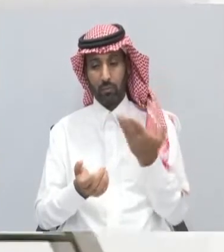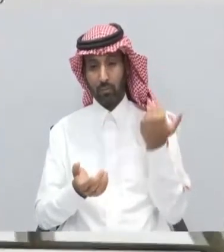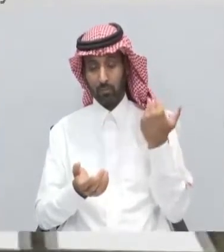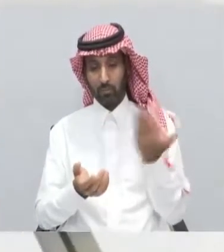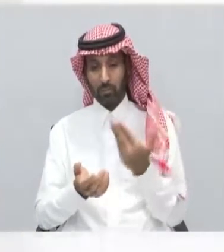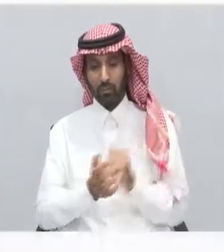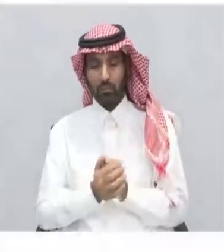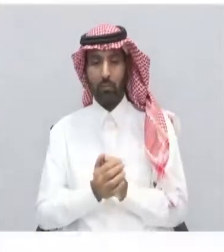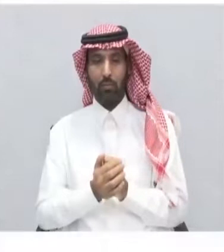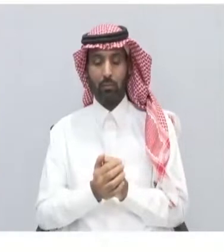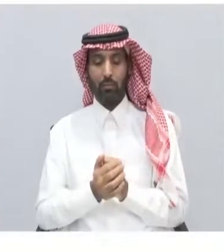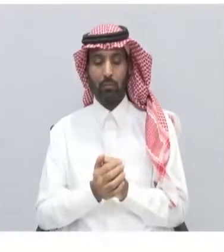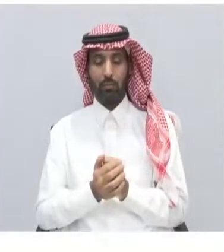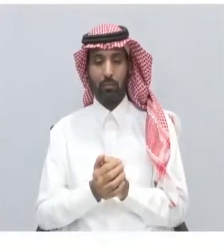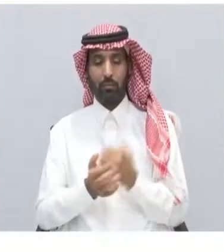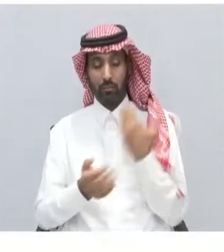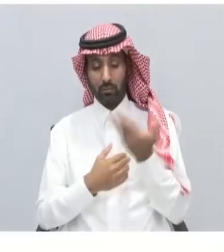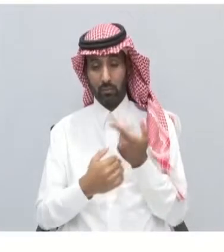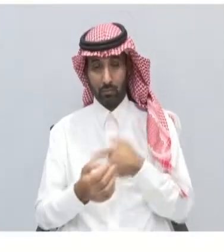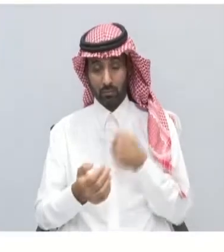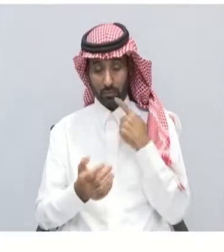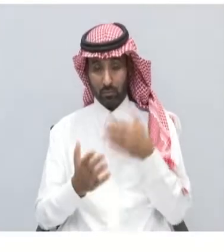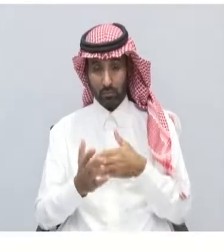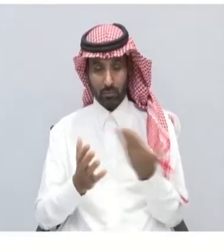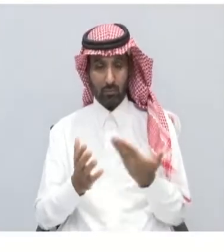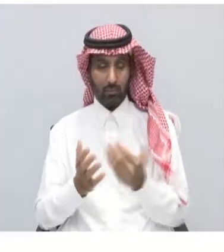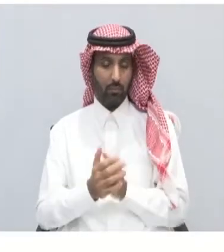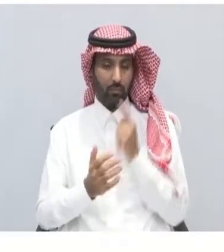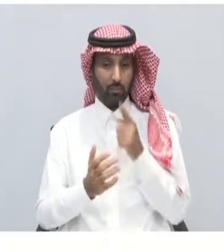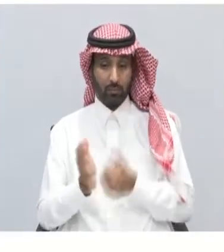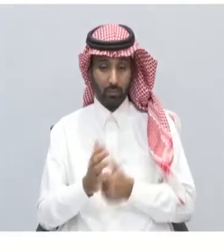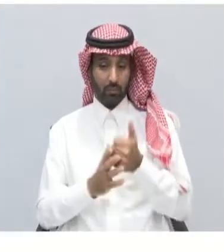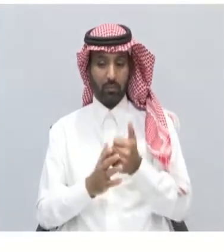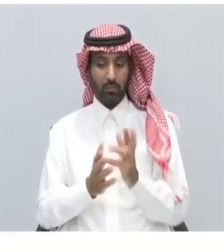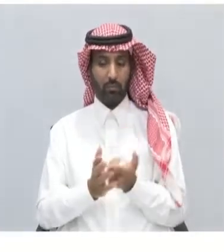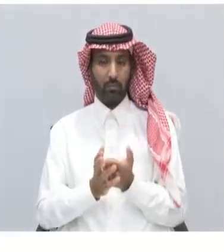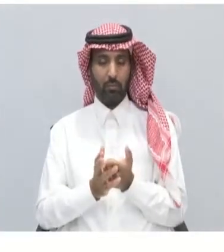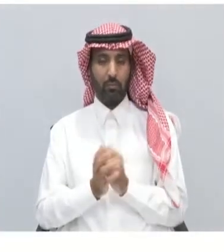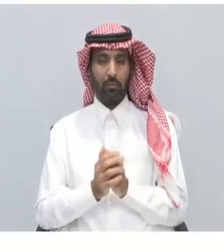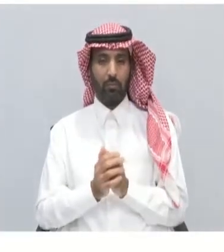lesson. Okay, inshallah today by the end of the lesson you will be able to